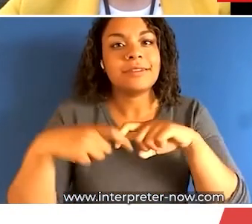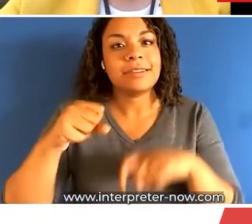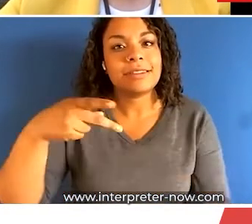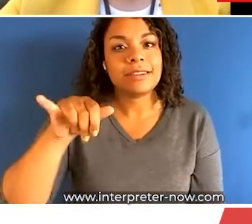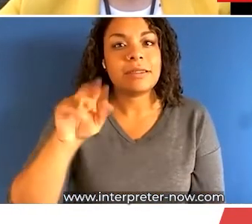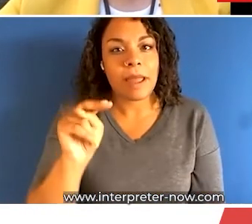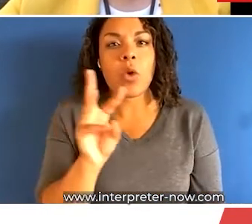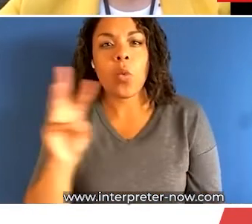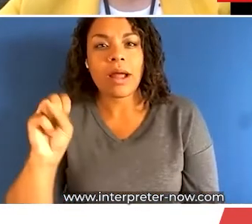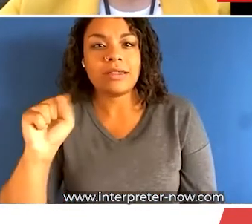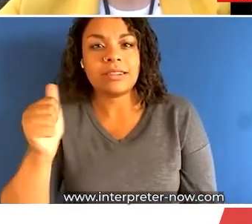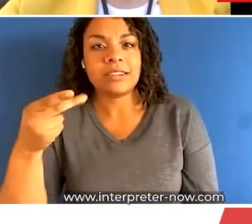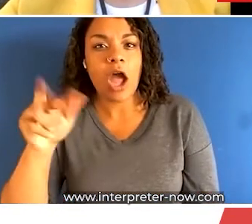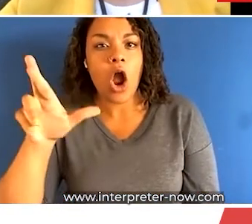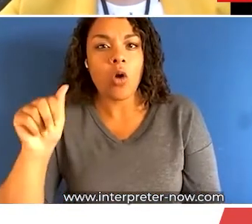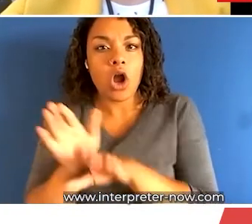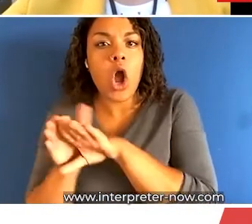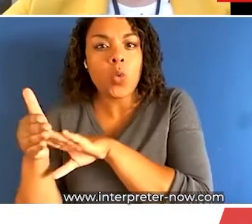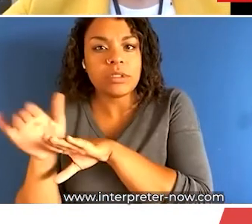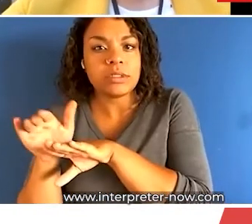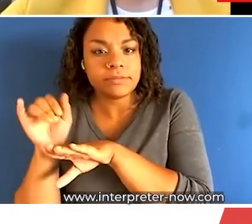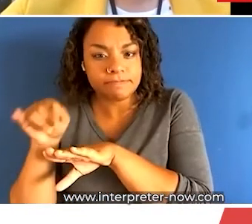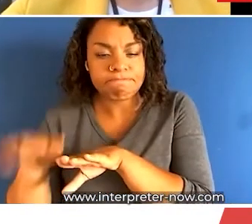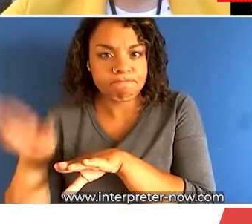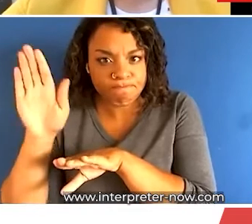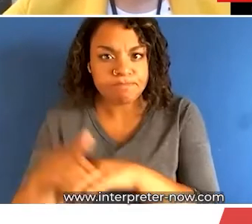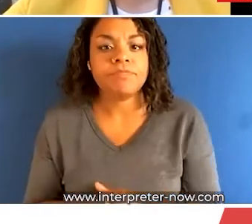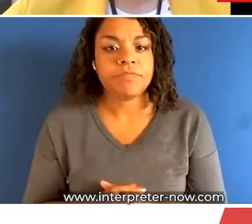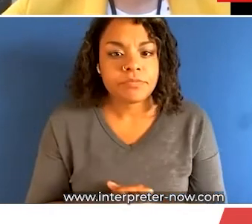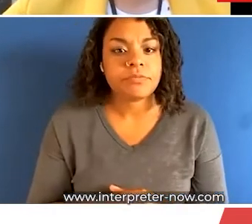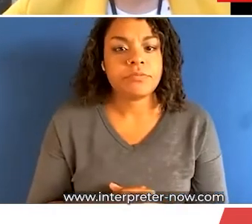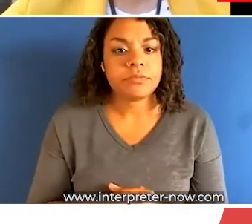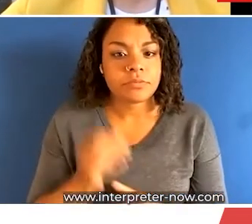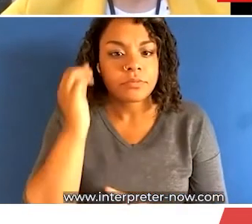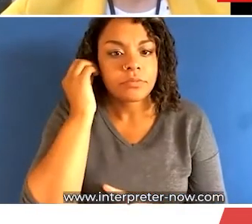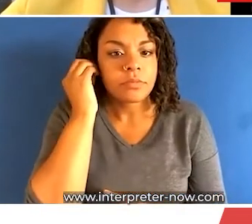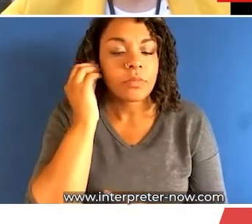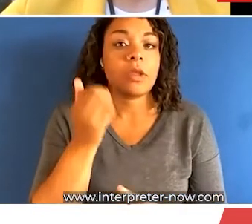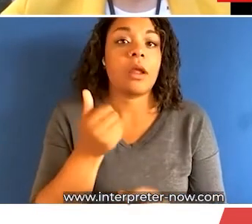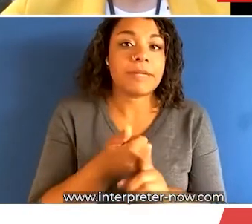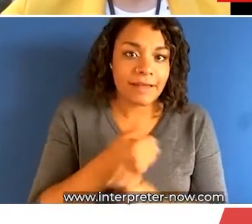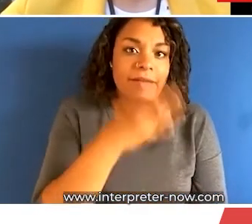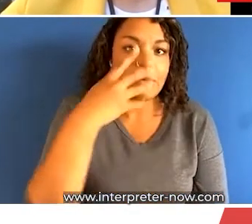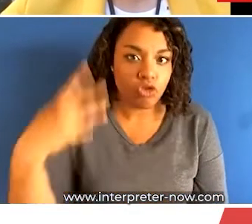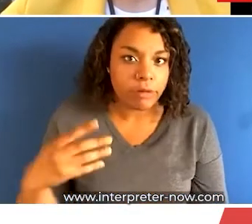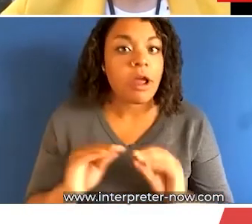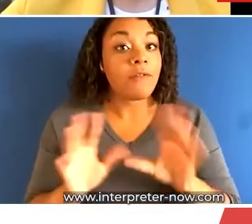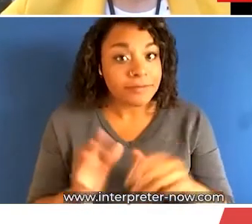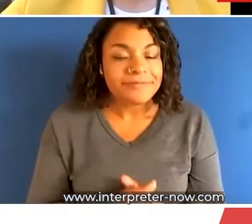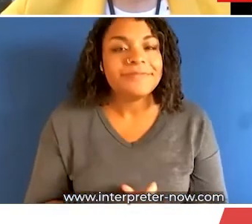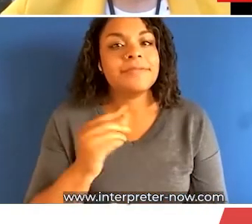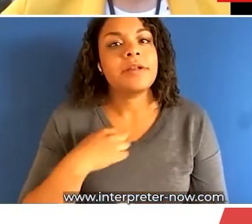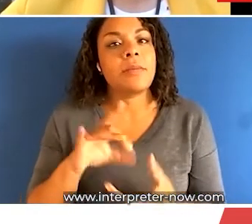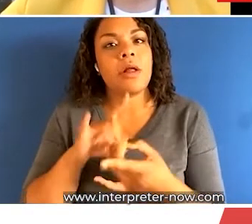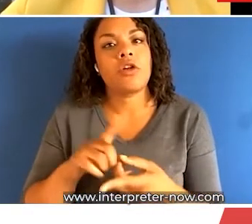Sahara coast. And I am an immigrant. I also belong to